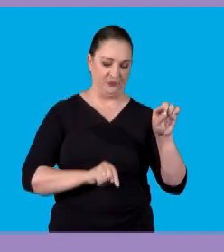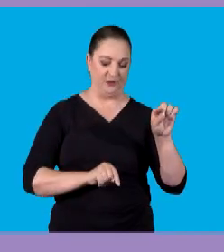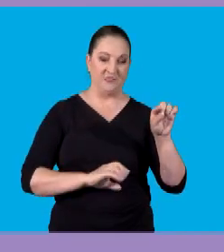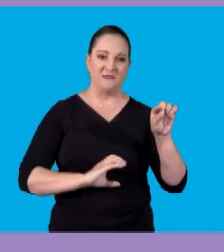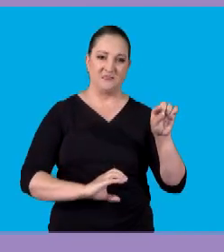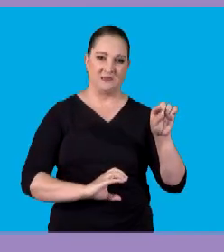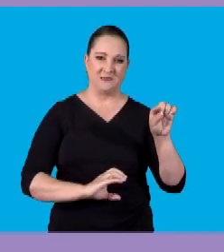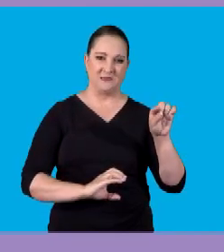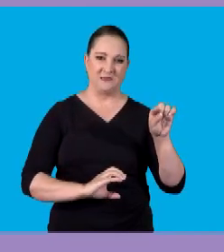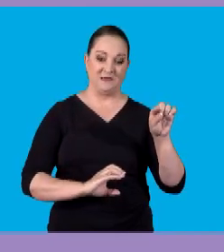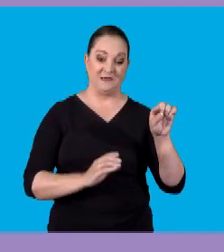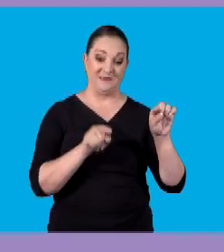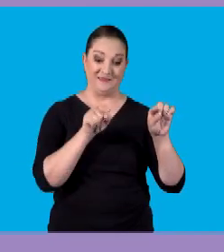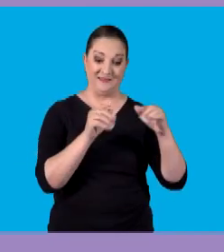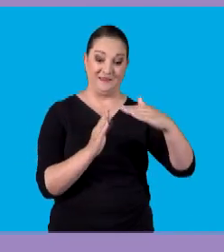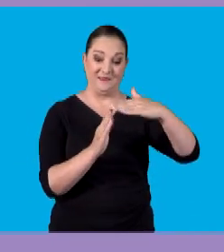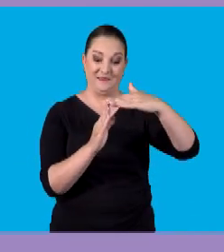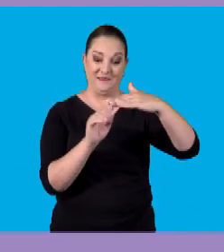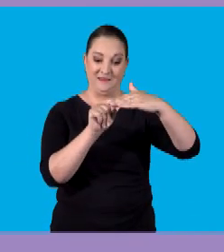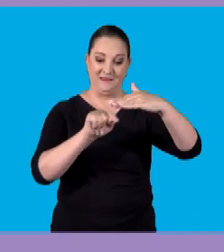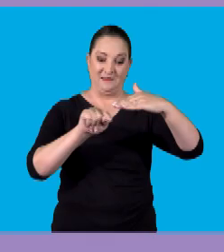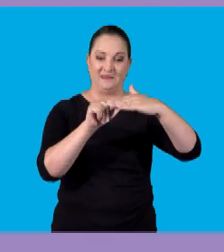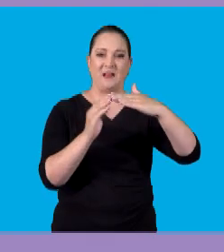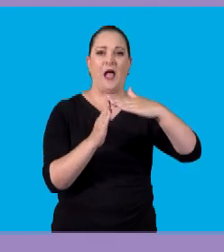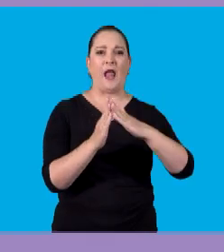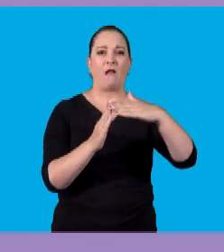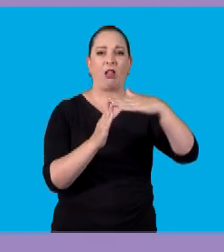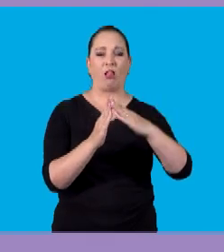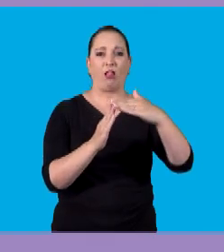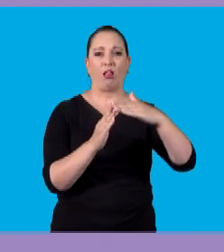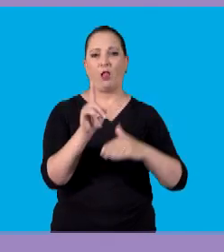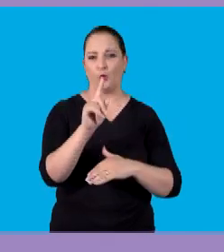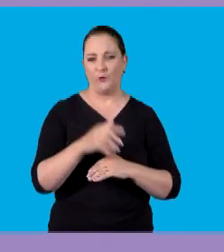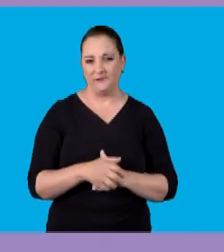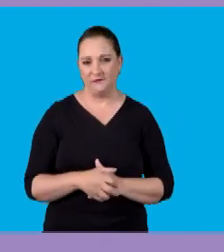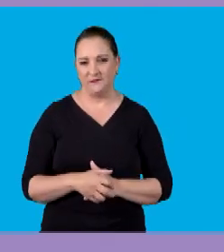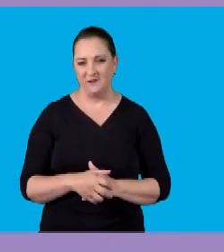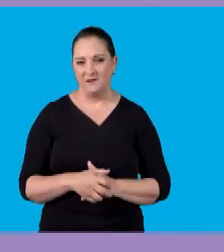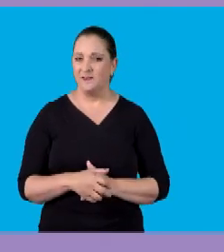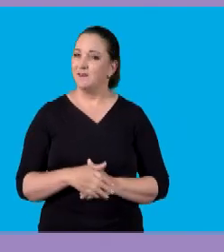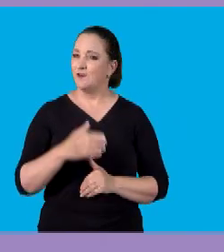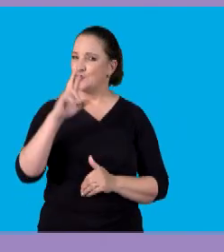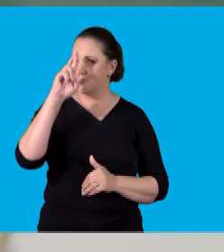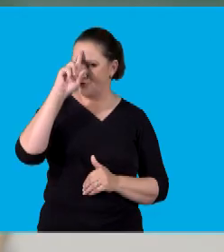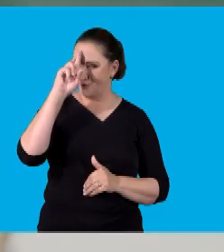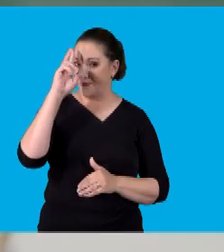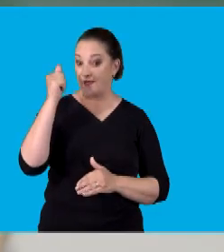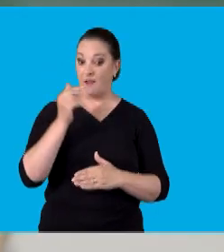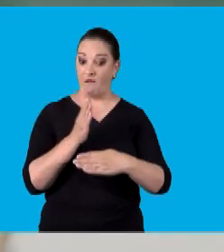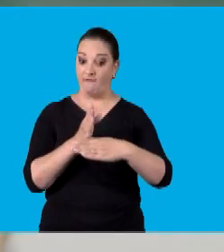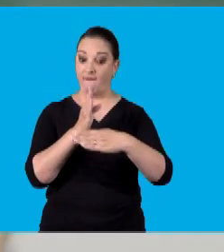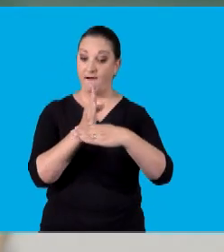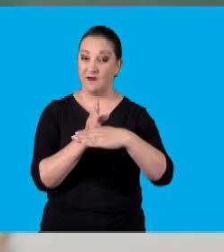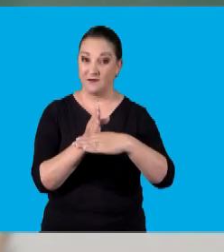DJC, and that is that angle there where our diagonals meet. But what do we know about the diagonals of